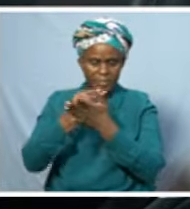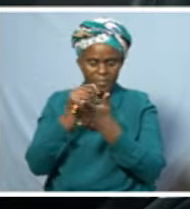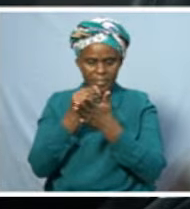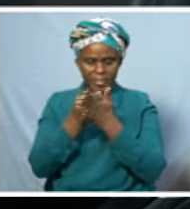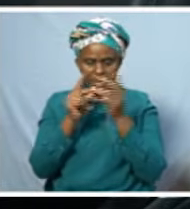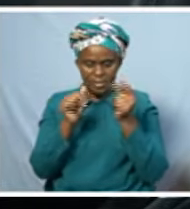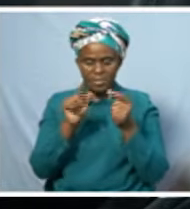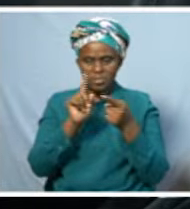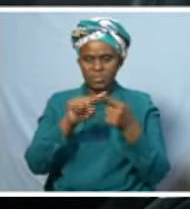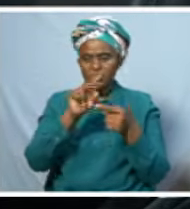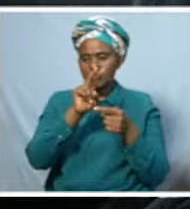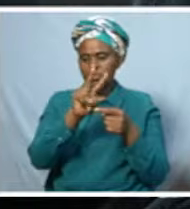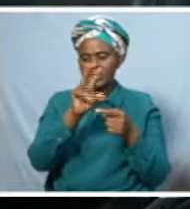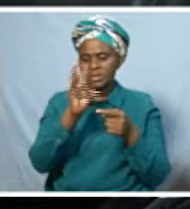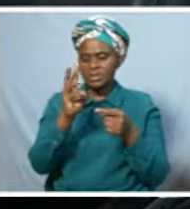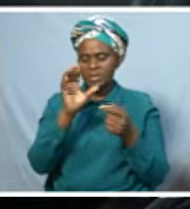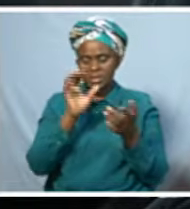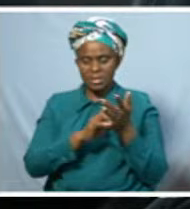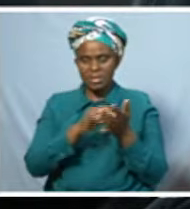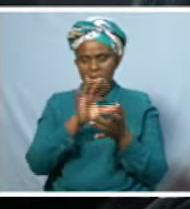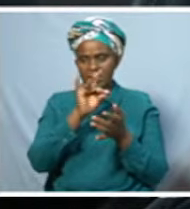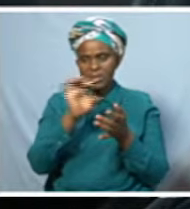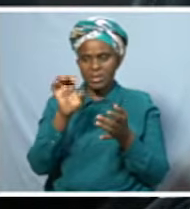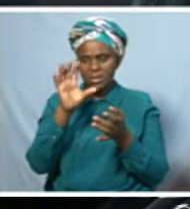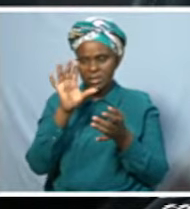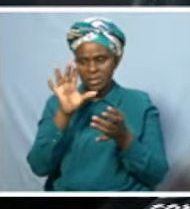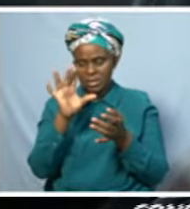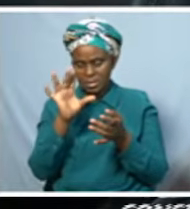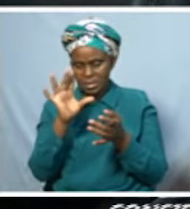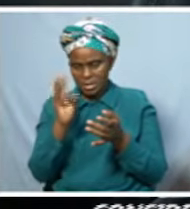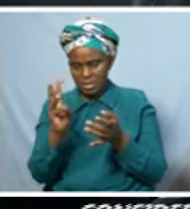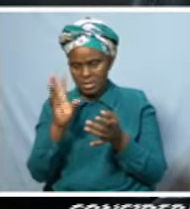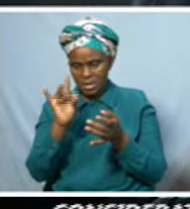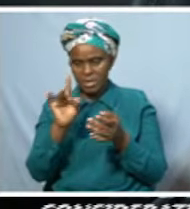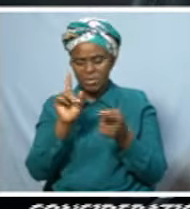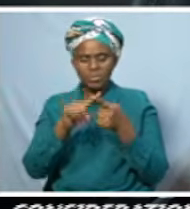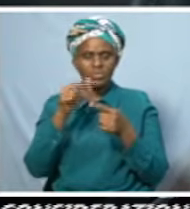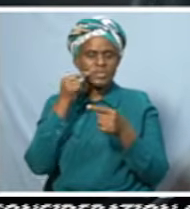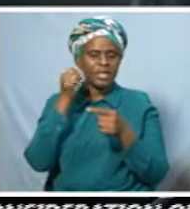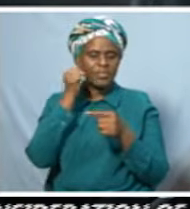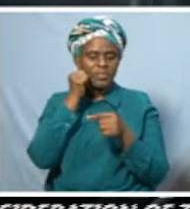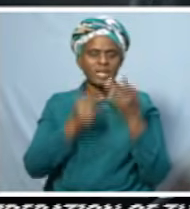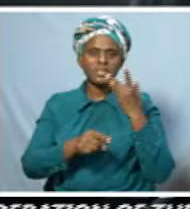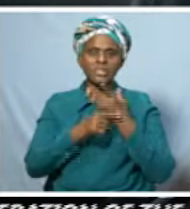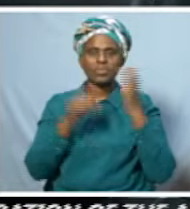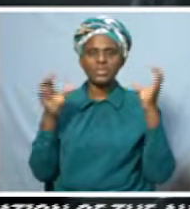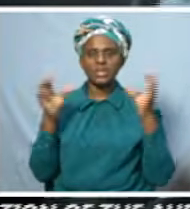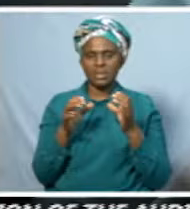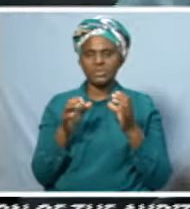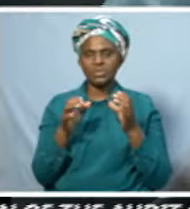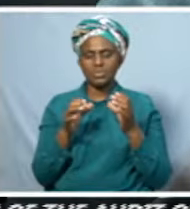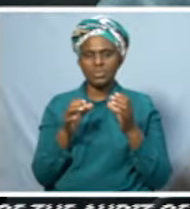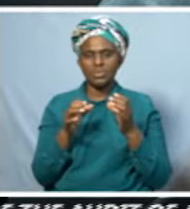to 26,868 to NSAMA Town Council.